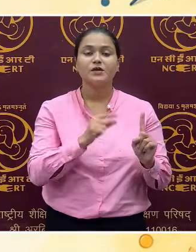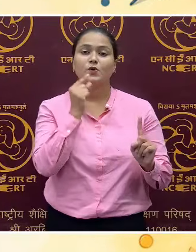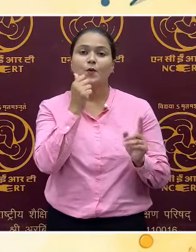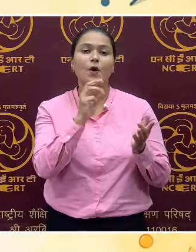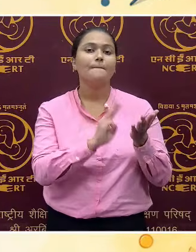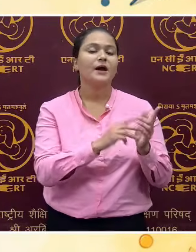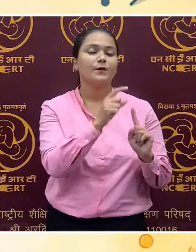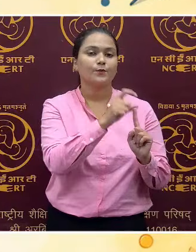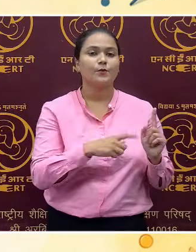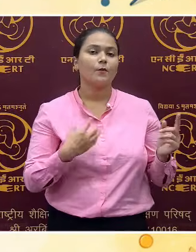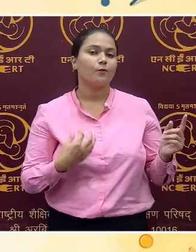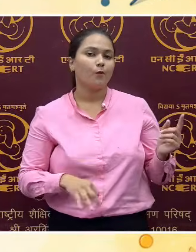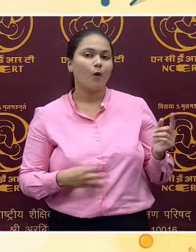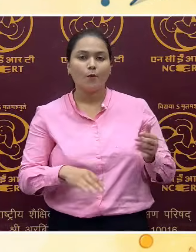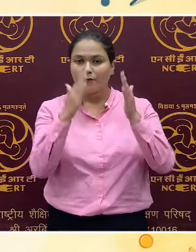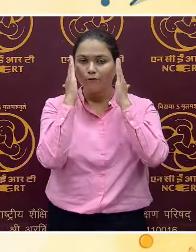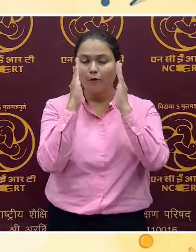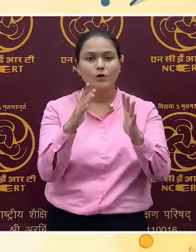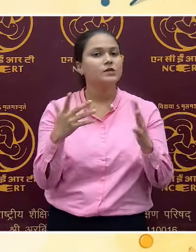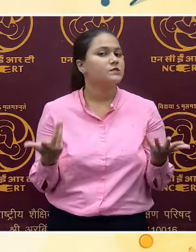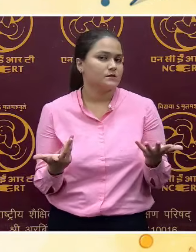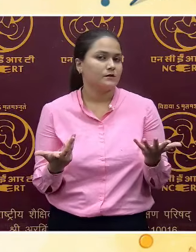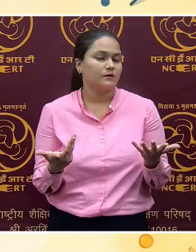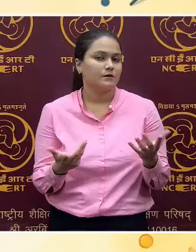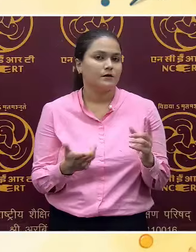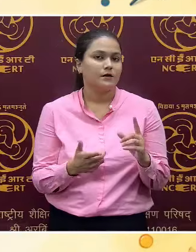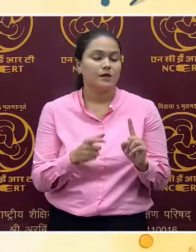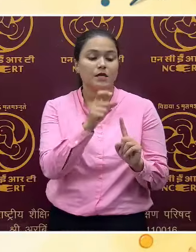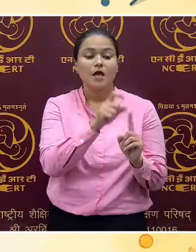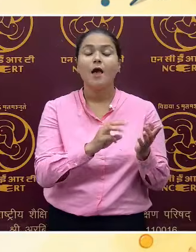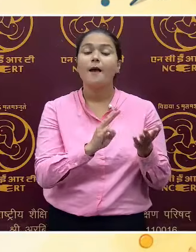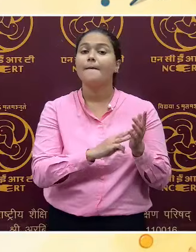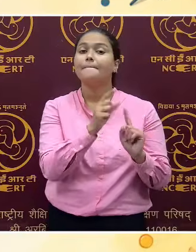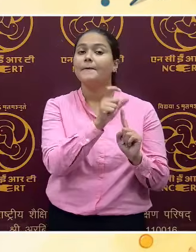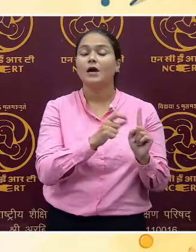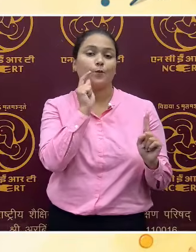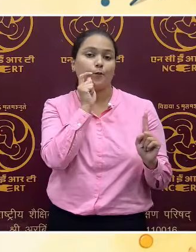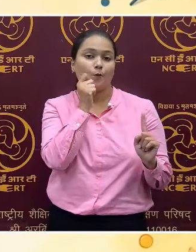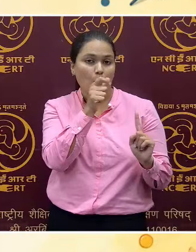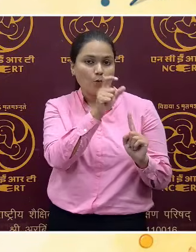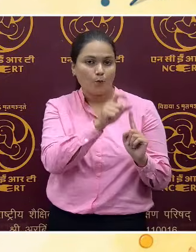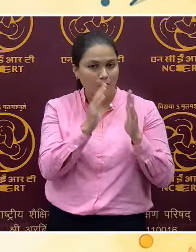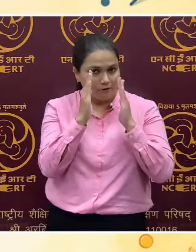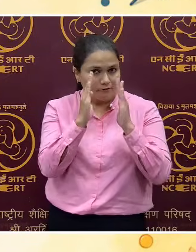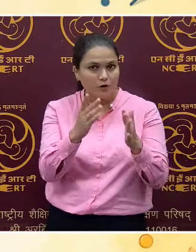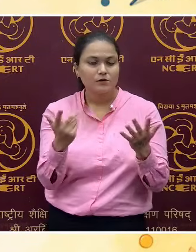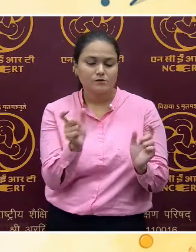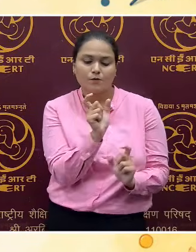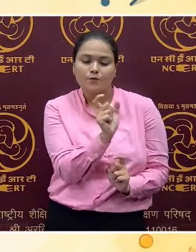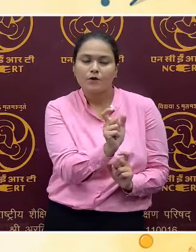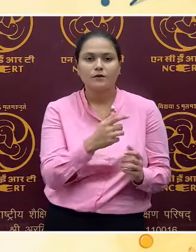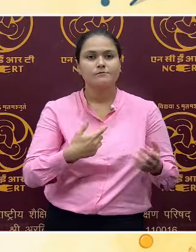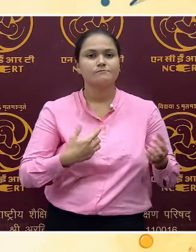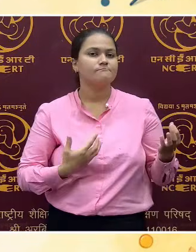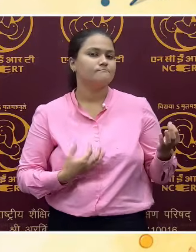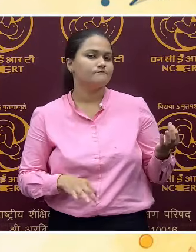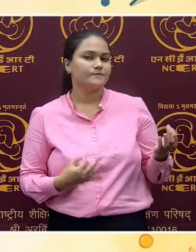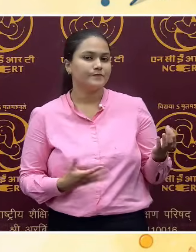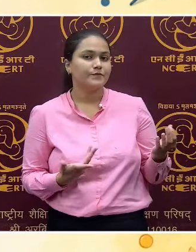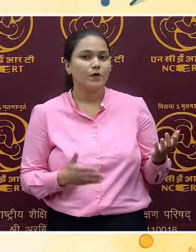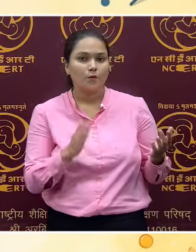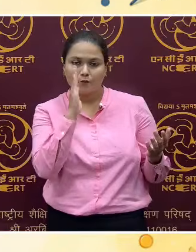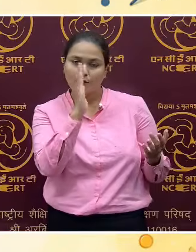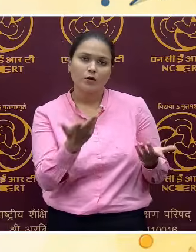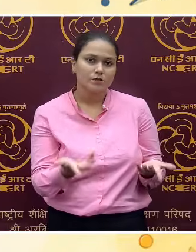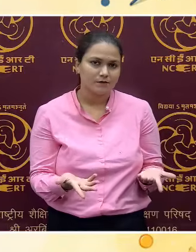is on Michael playing. He is the hero of the sentence in the